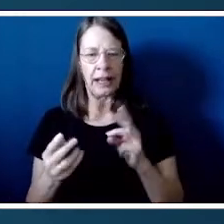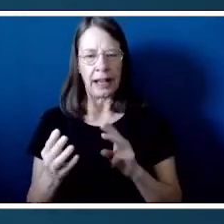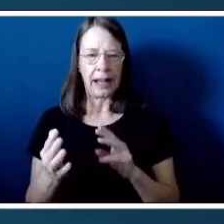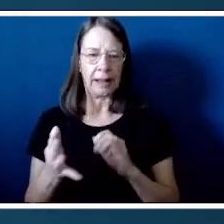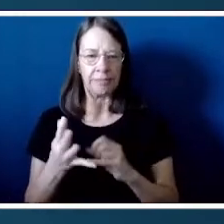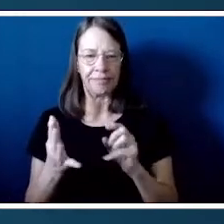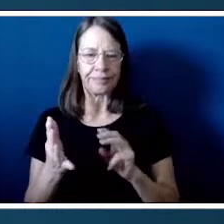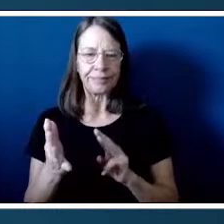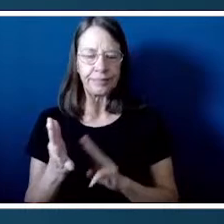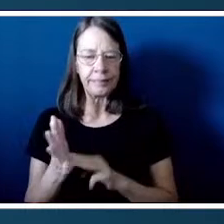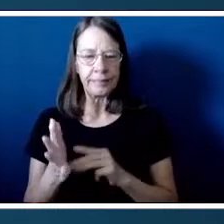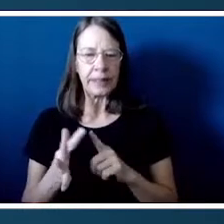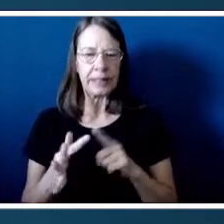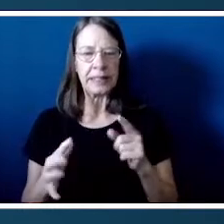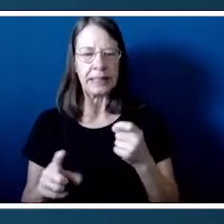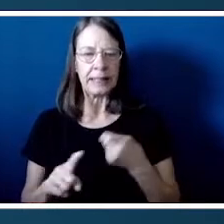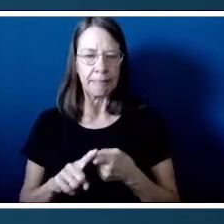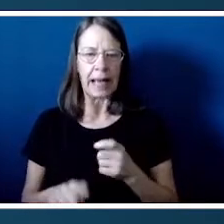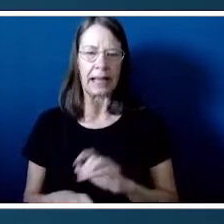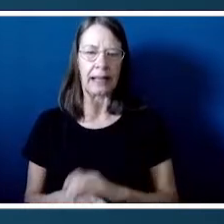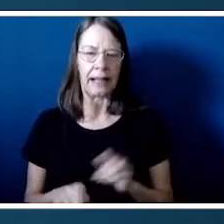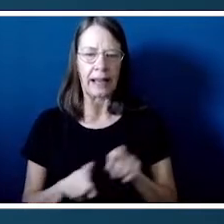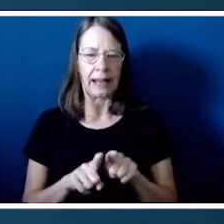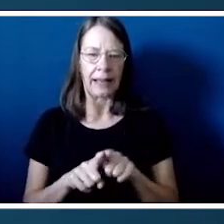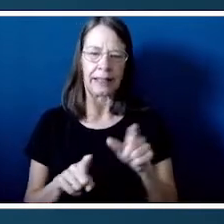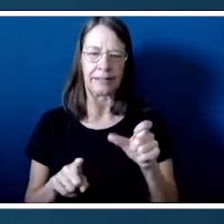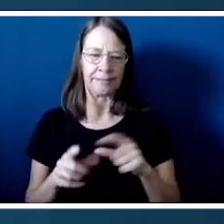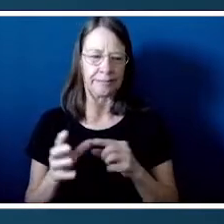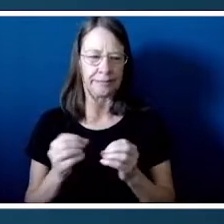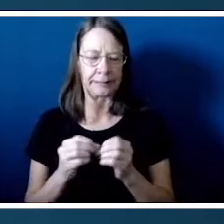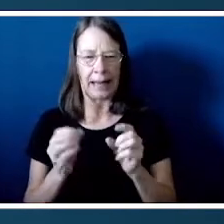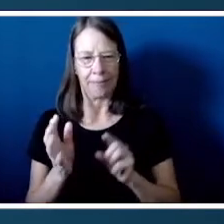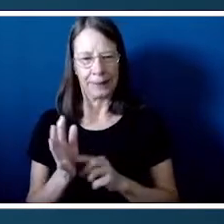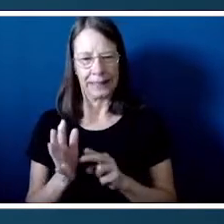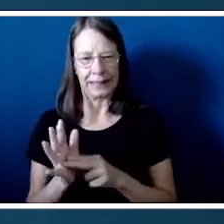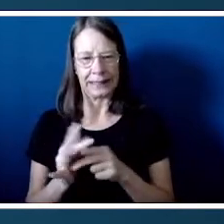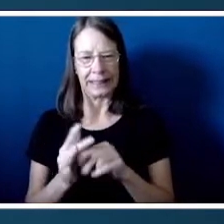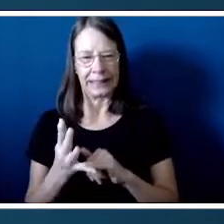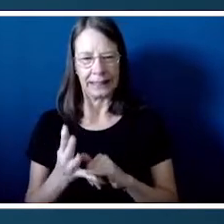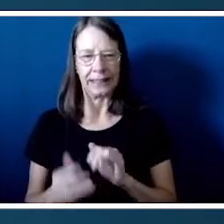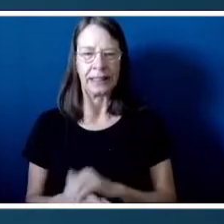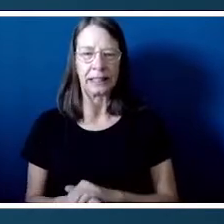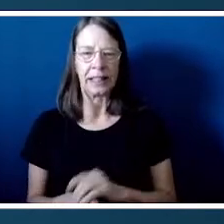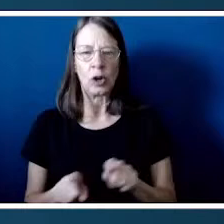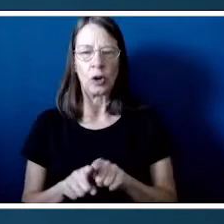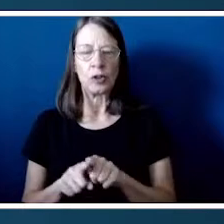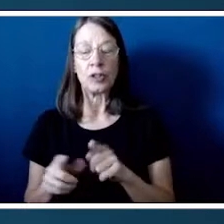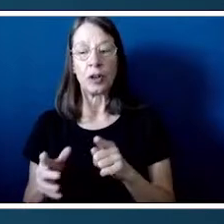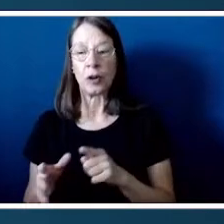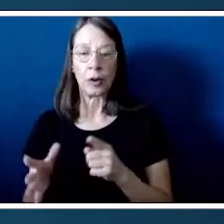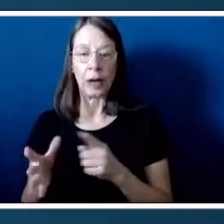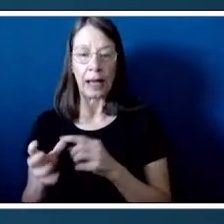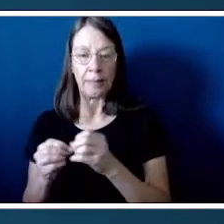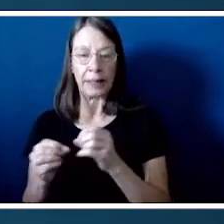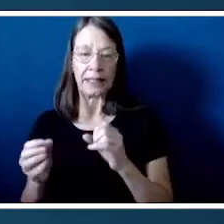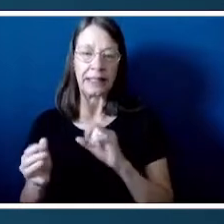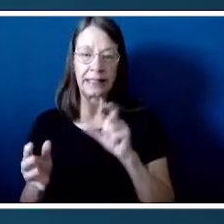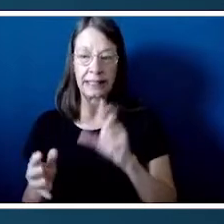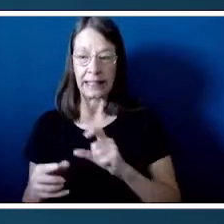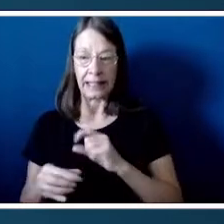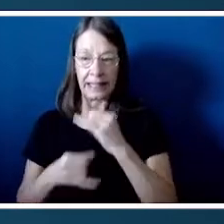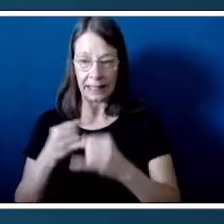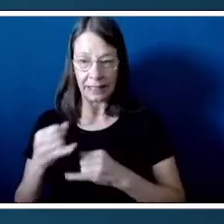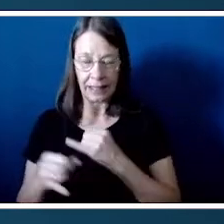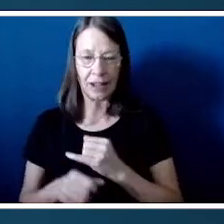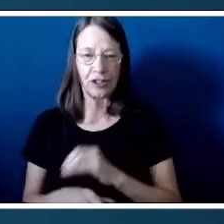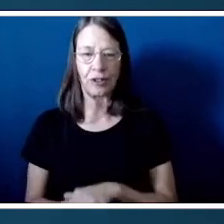Cadmus. And our new sponsors for 2023, Apt Associates, ABC International, and Sustinio. Thank you for your